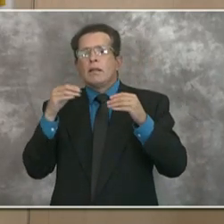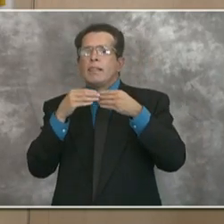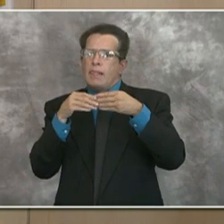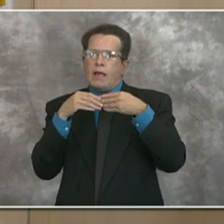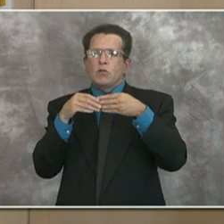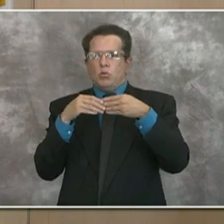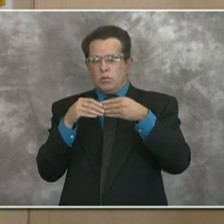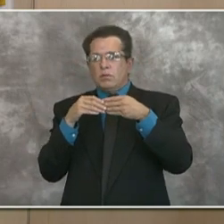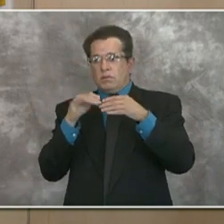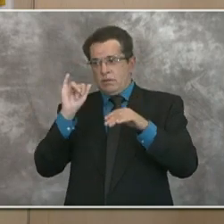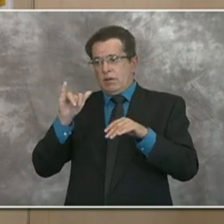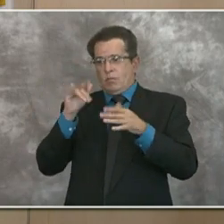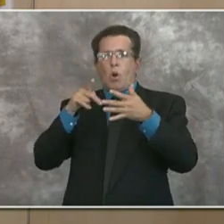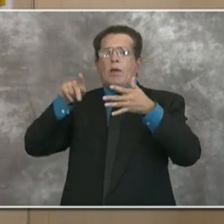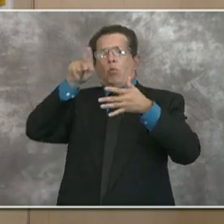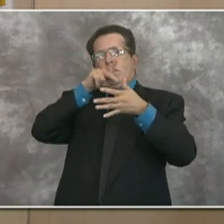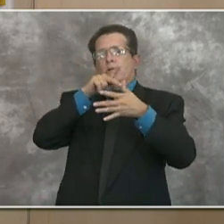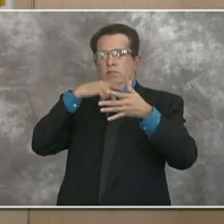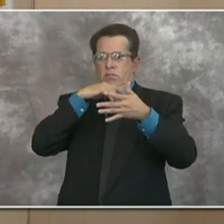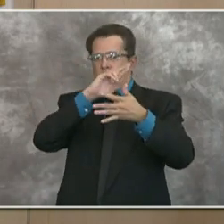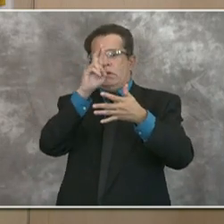with the priorities that we have set for it.